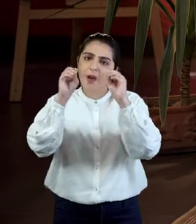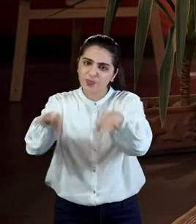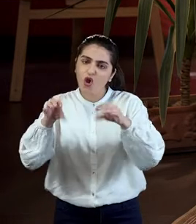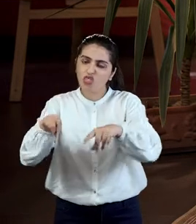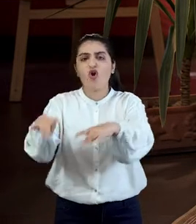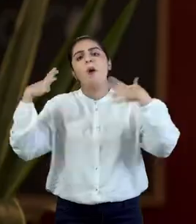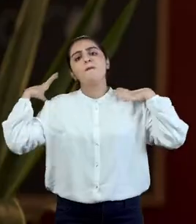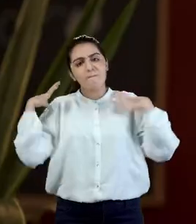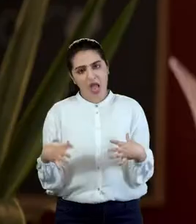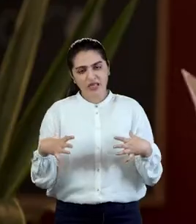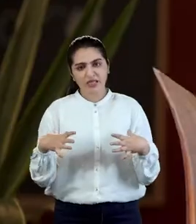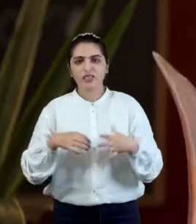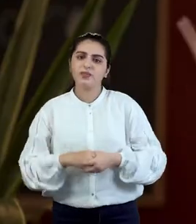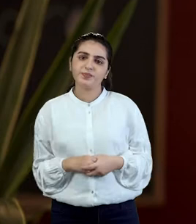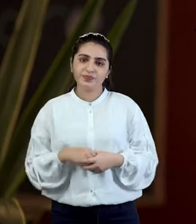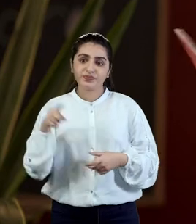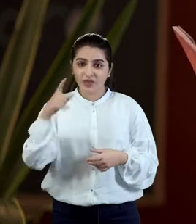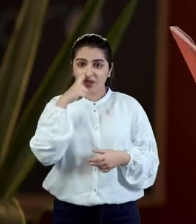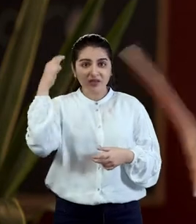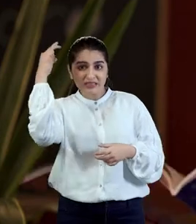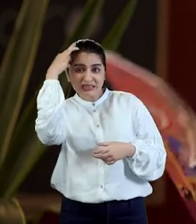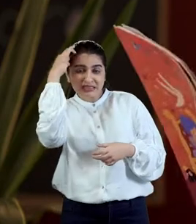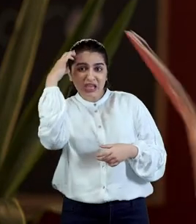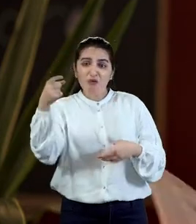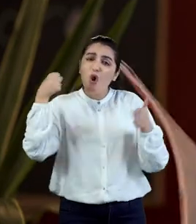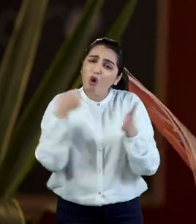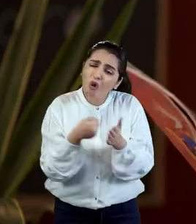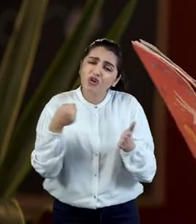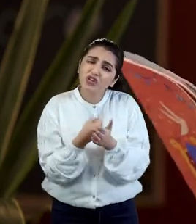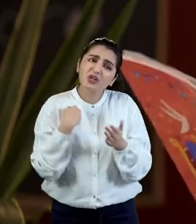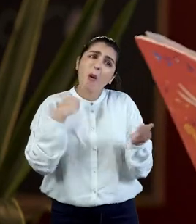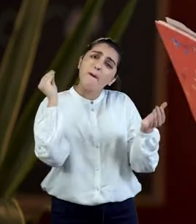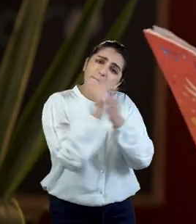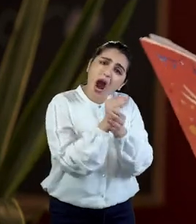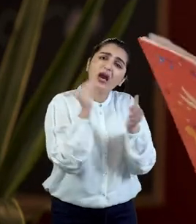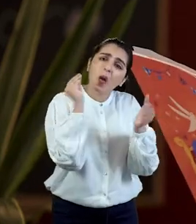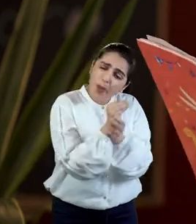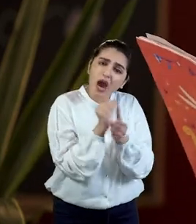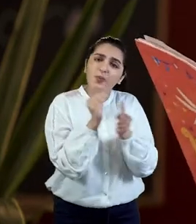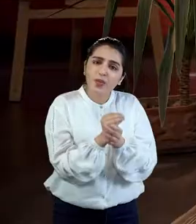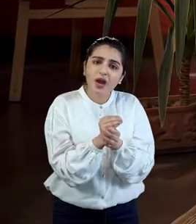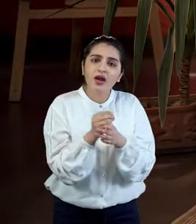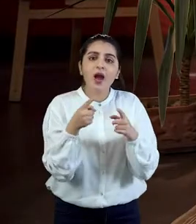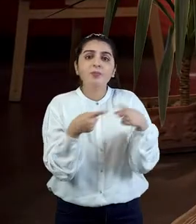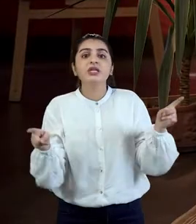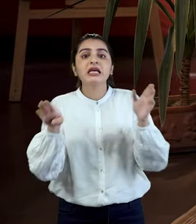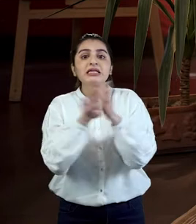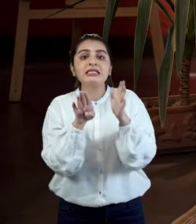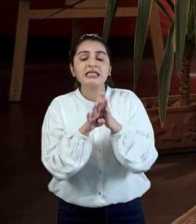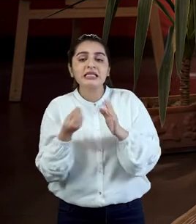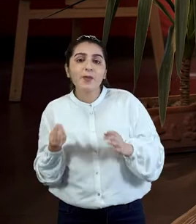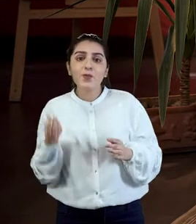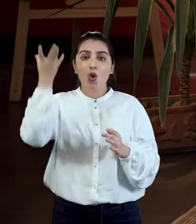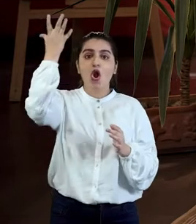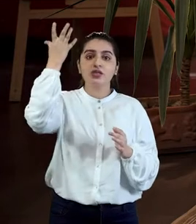do. In spite of the fact that kitni akalmand thi Eliza, kitni koshish karti bhagne ki. On Sunday morning,